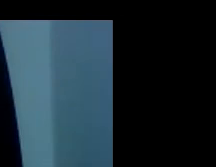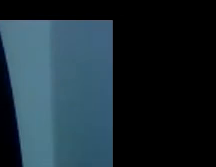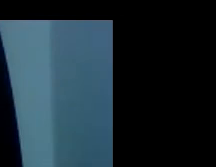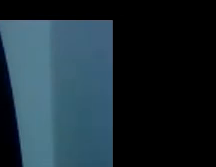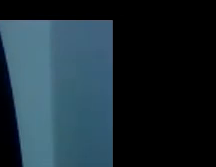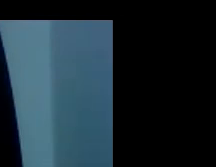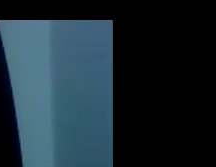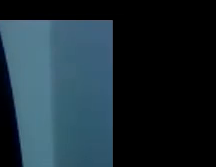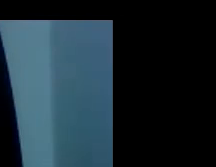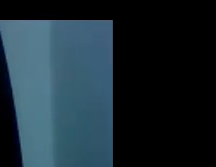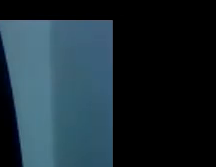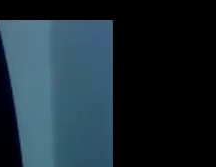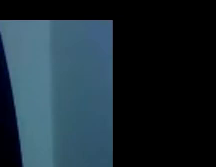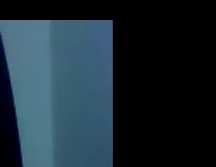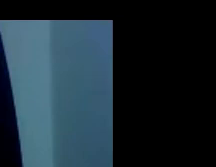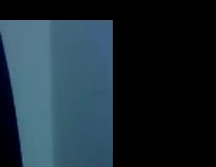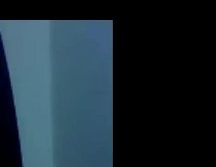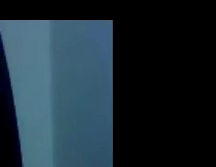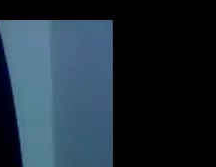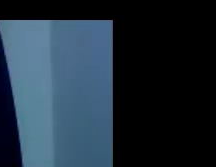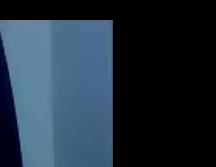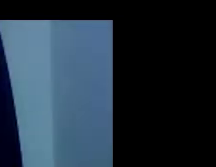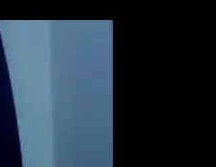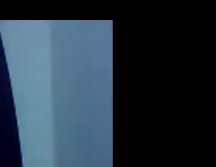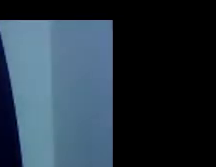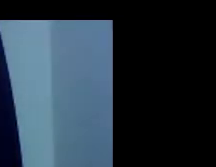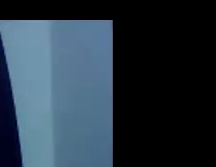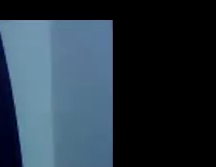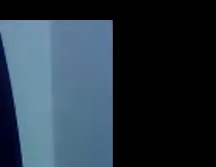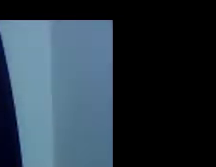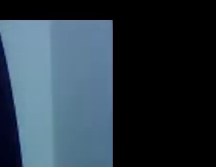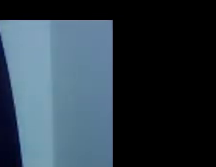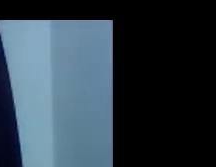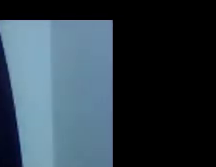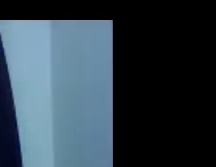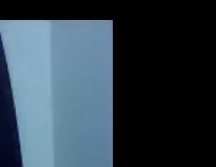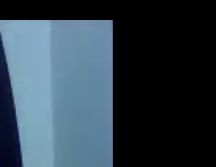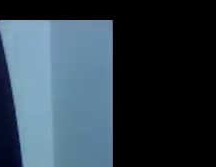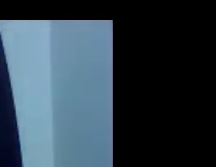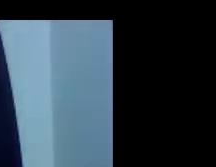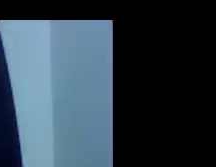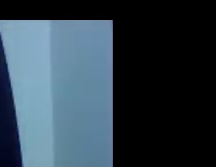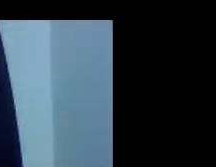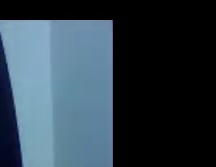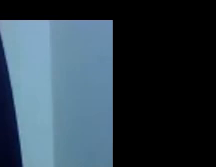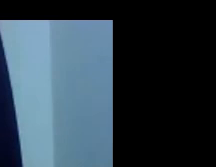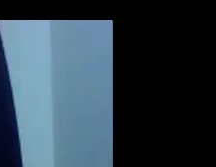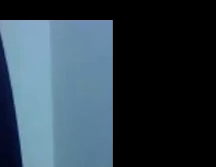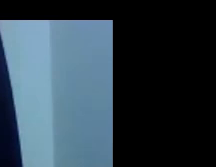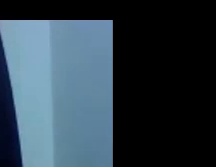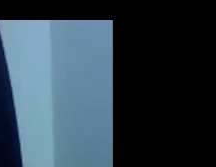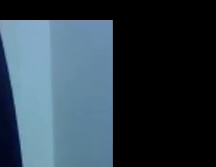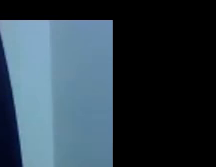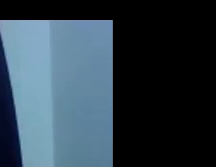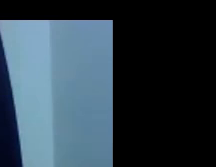antisocial personality disorder. They were re-administered the test between 9 months and a year after being in recovery.